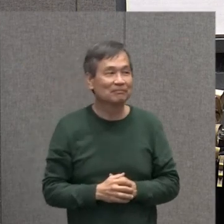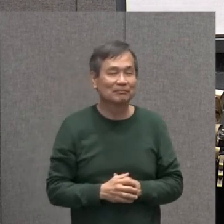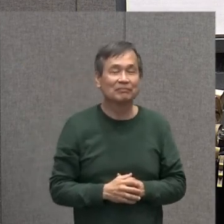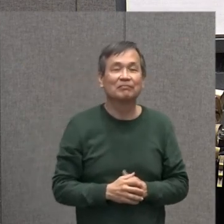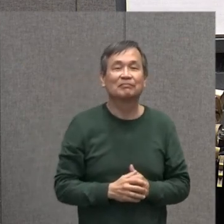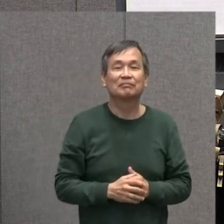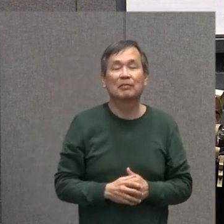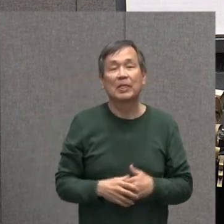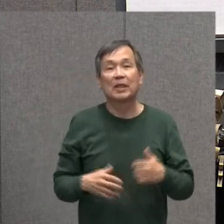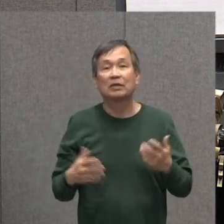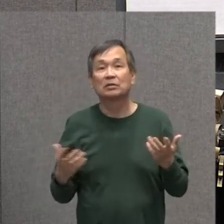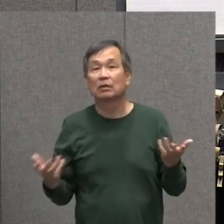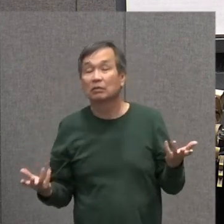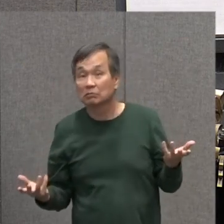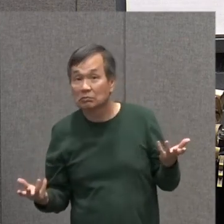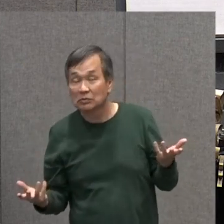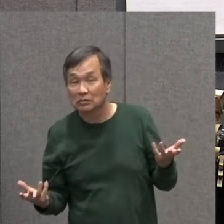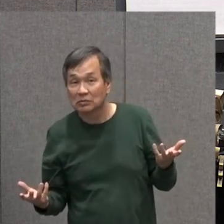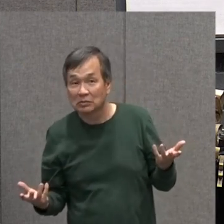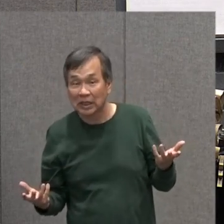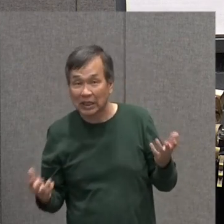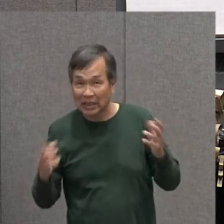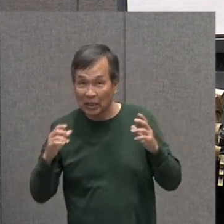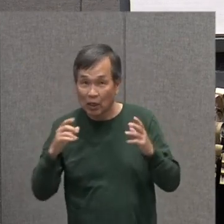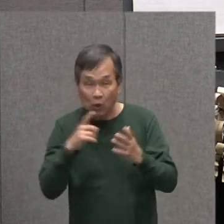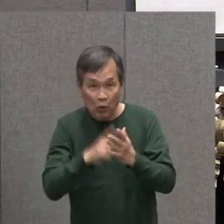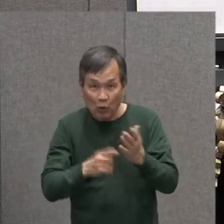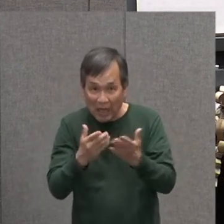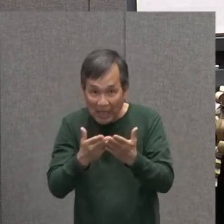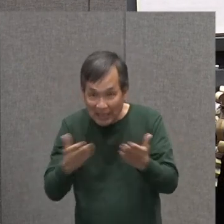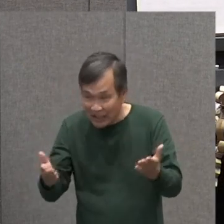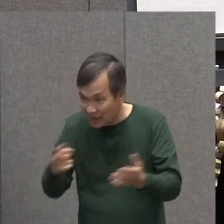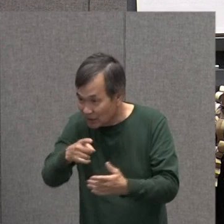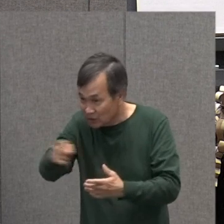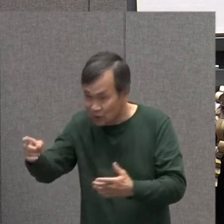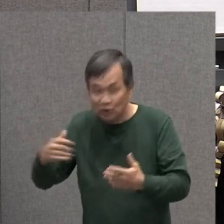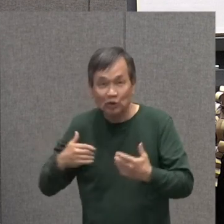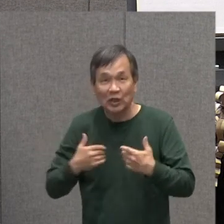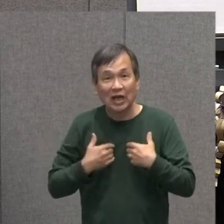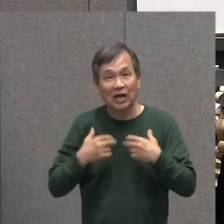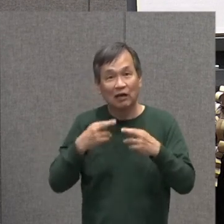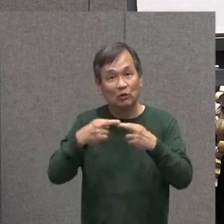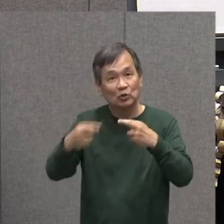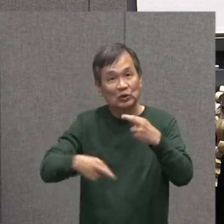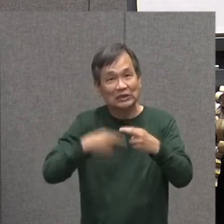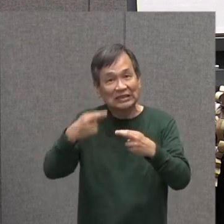So what types of things can you make that you have in your home out of recycled materials?